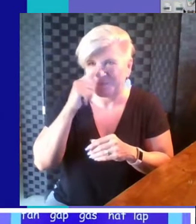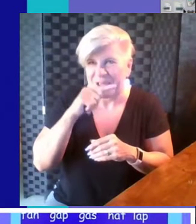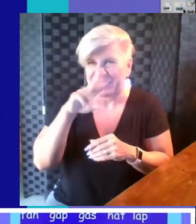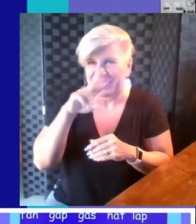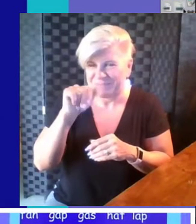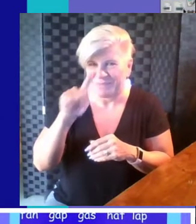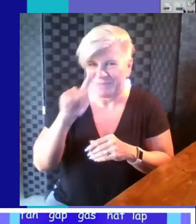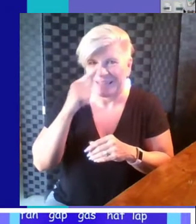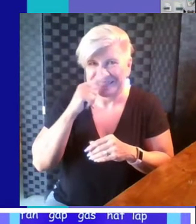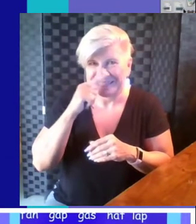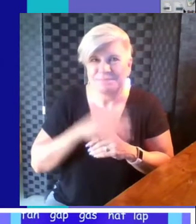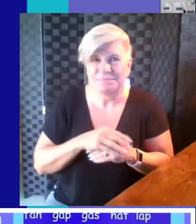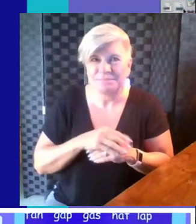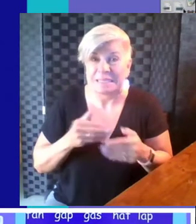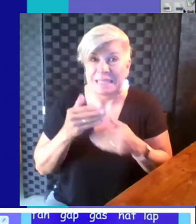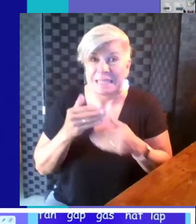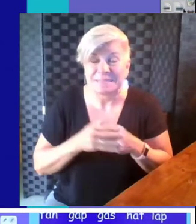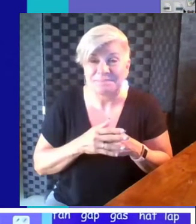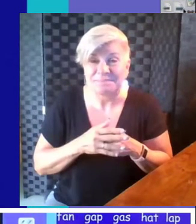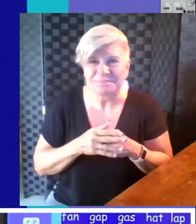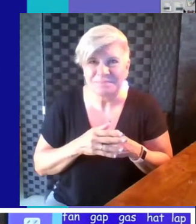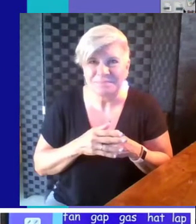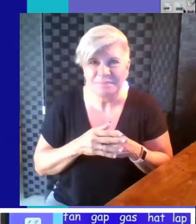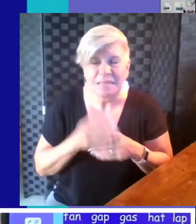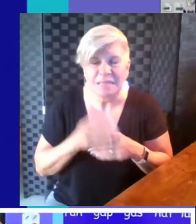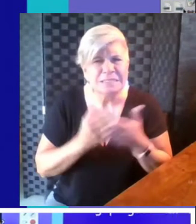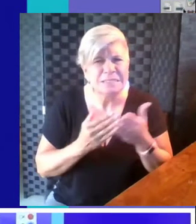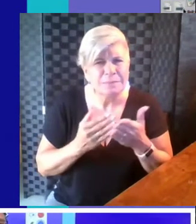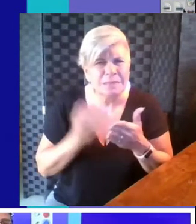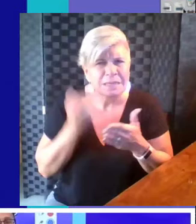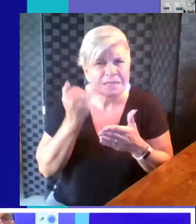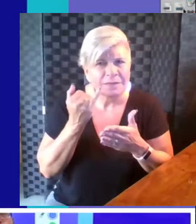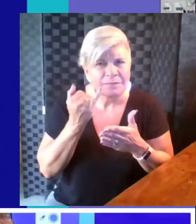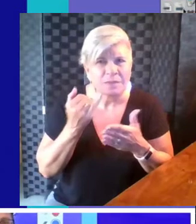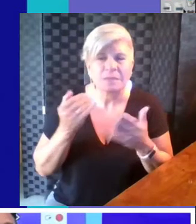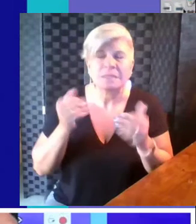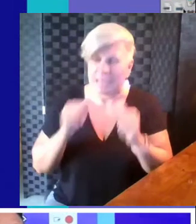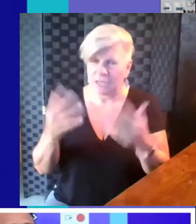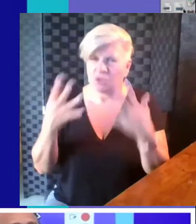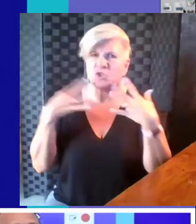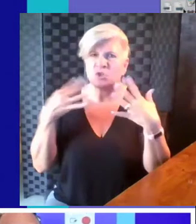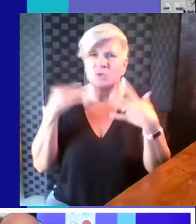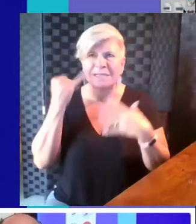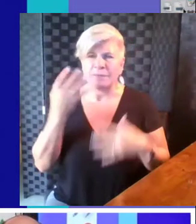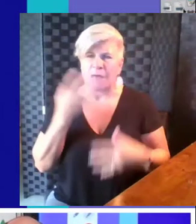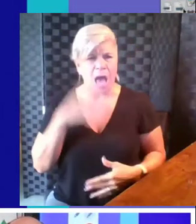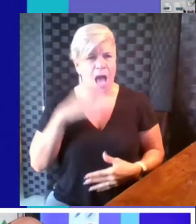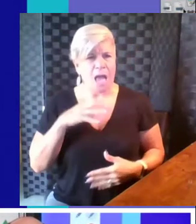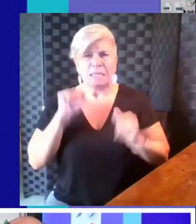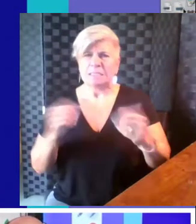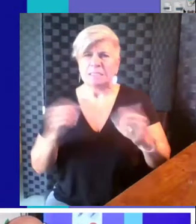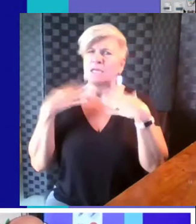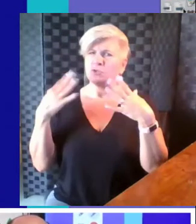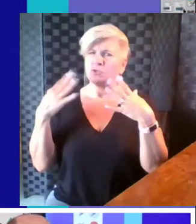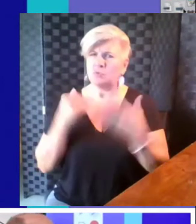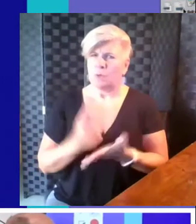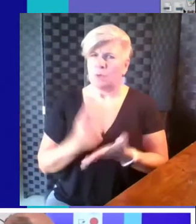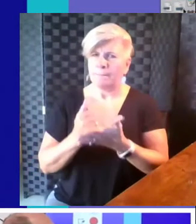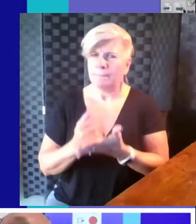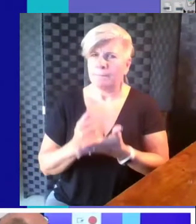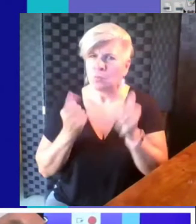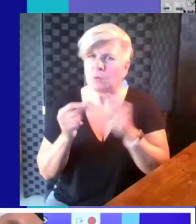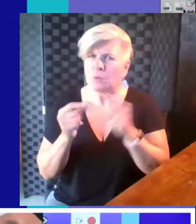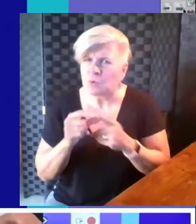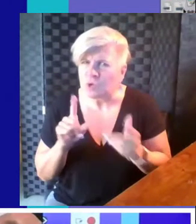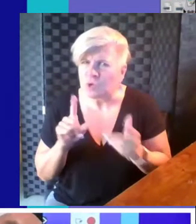Rat. Next one. This is something that can cool you off if you're hot. Which word are you